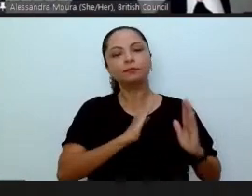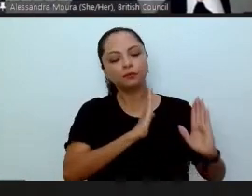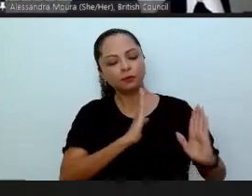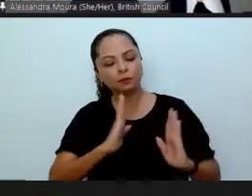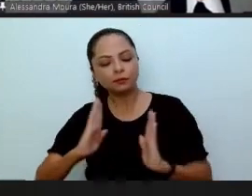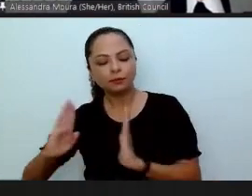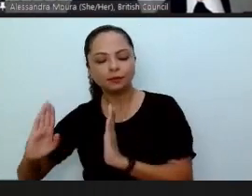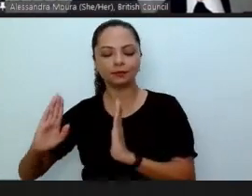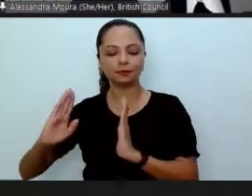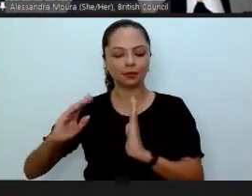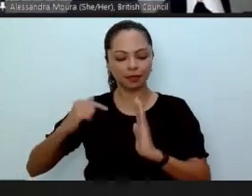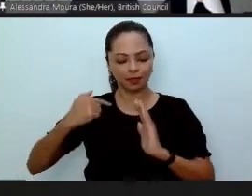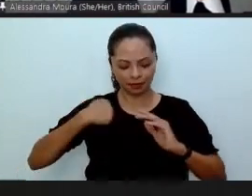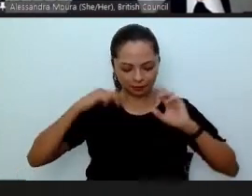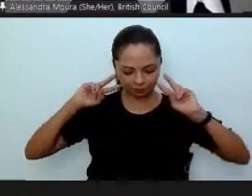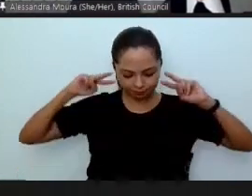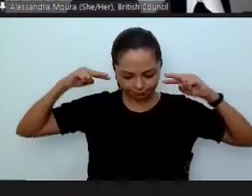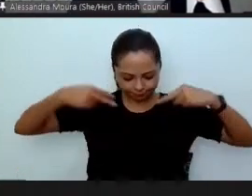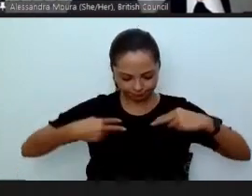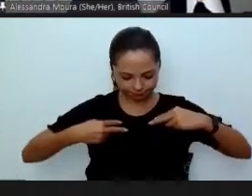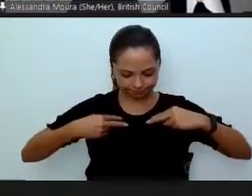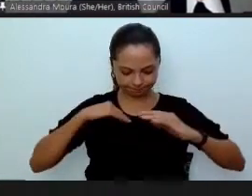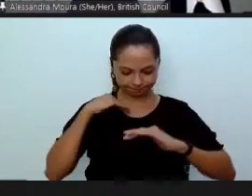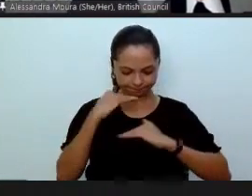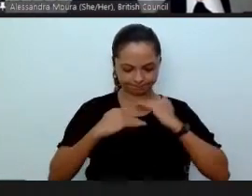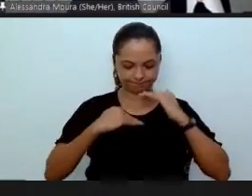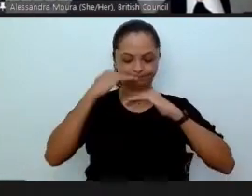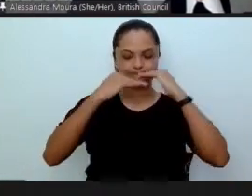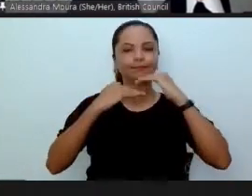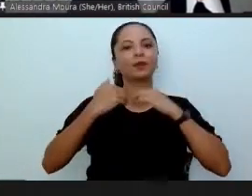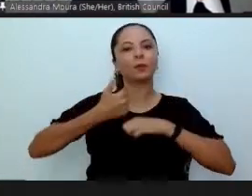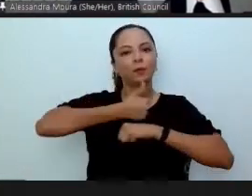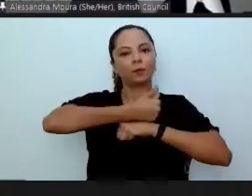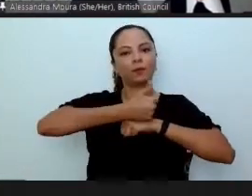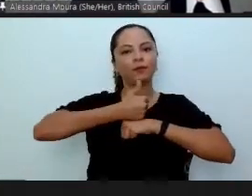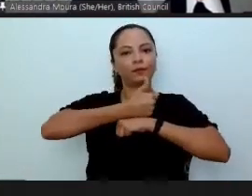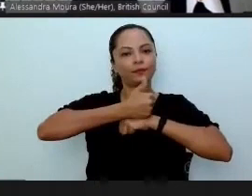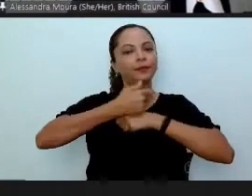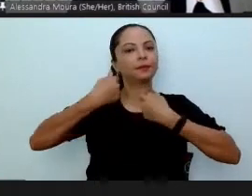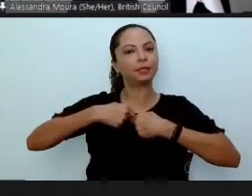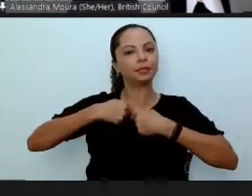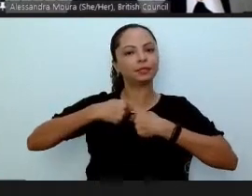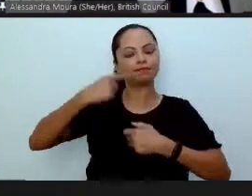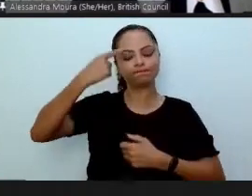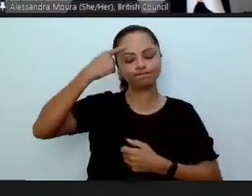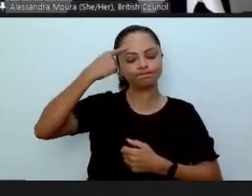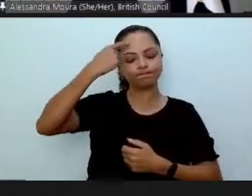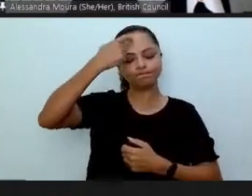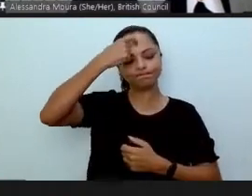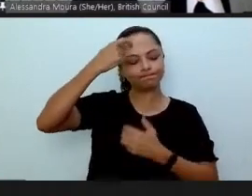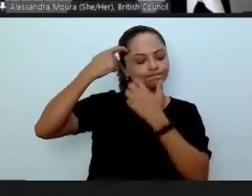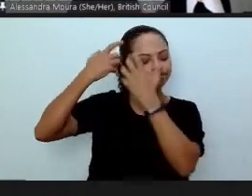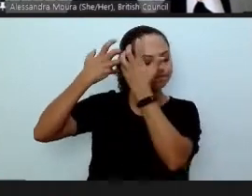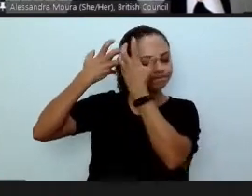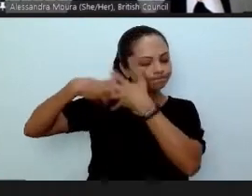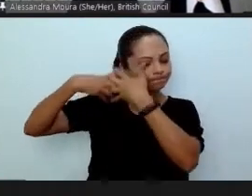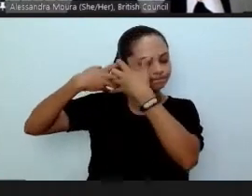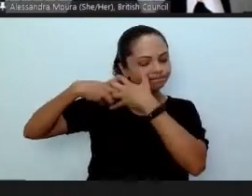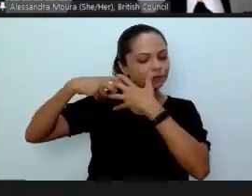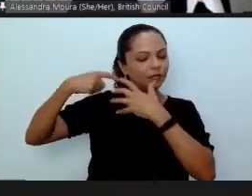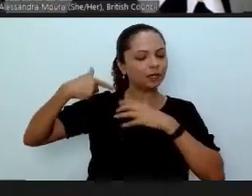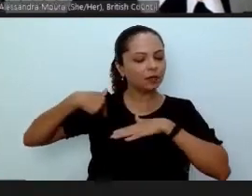or noticing what you do in the classroom. Without this noticing, it is difficult to make any